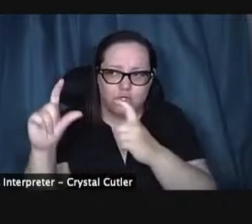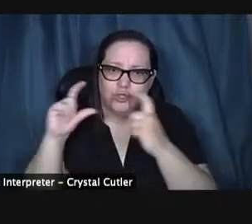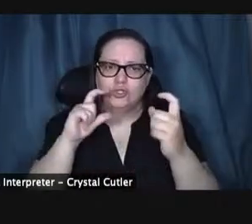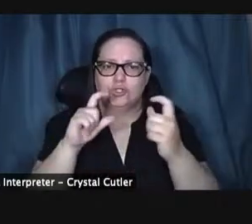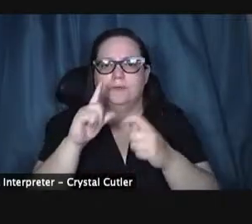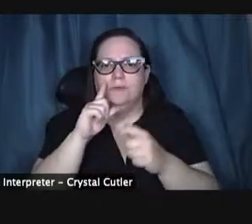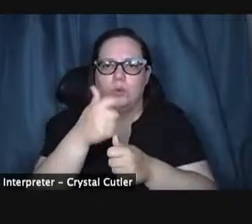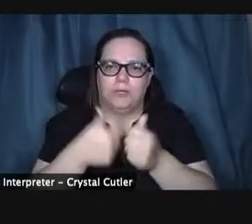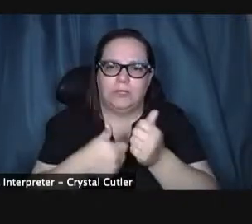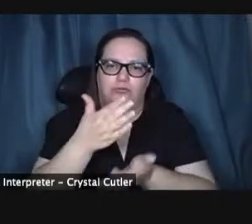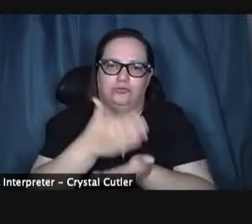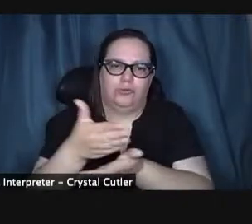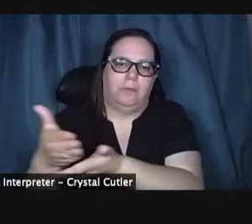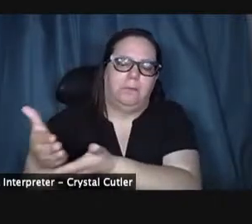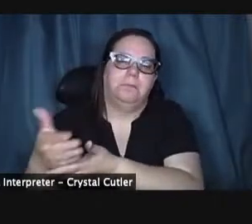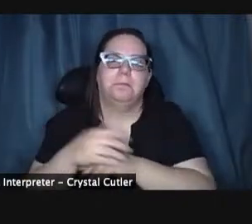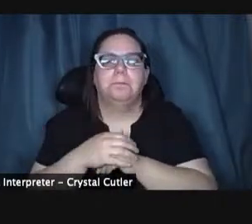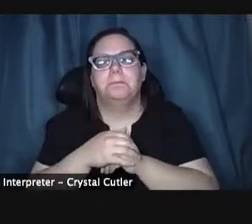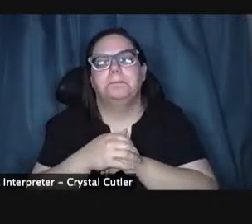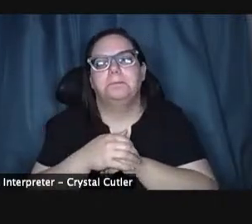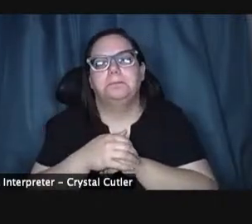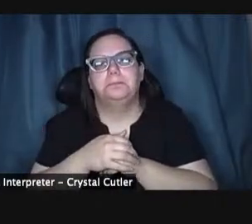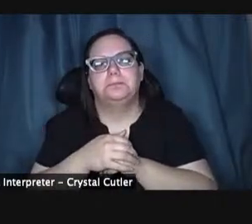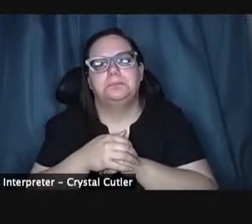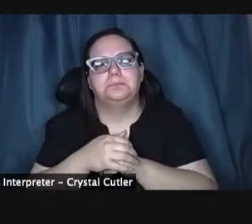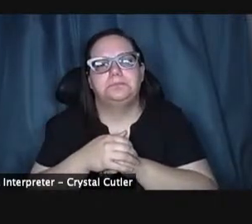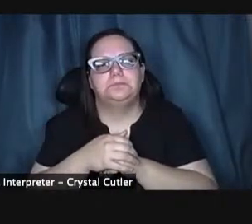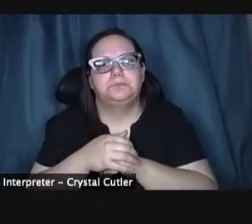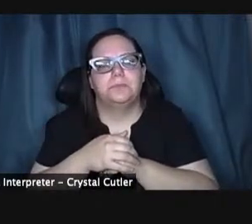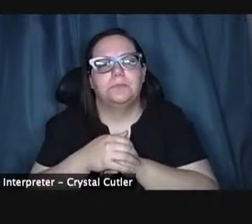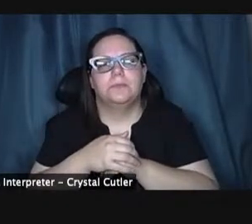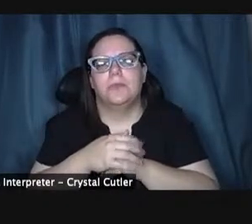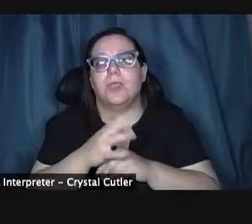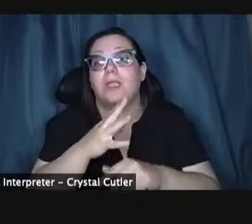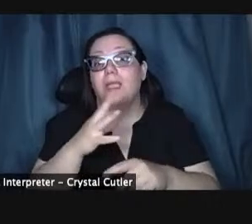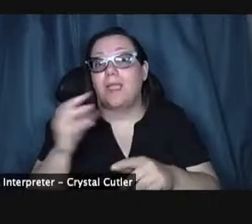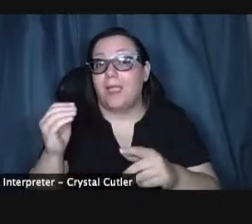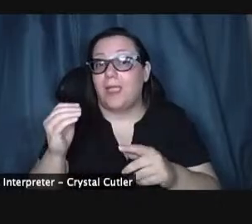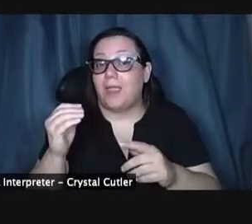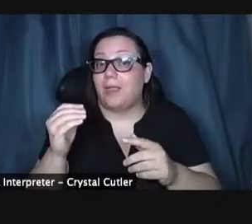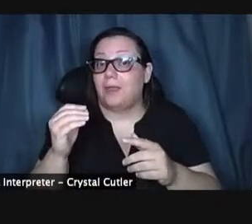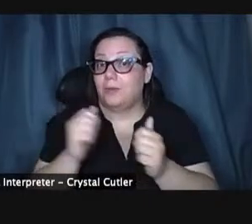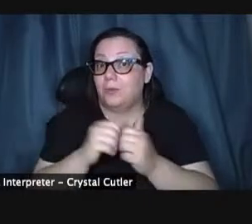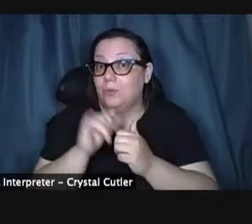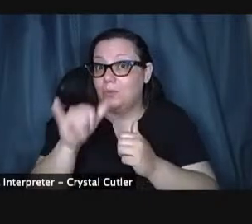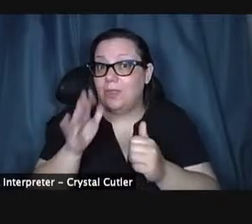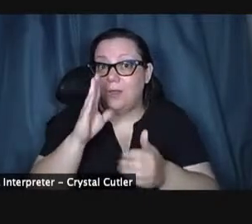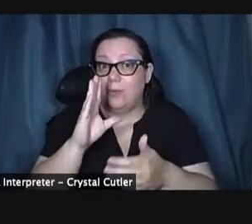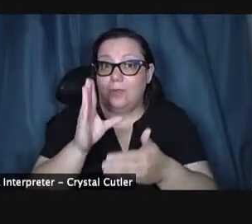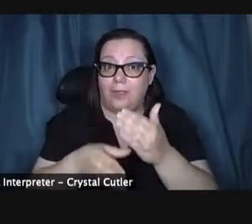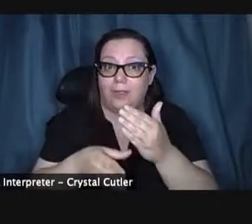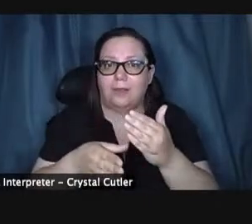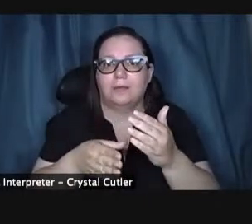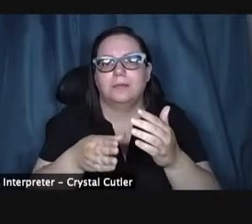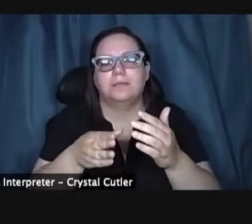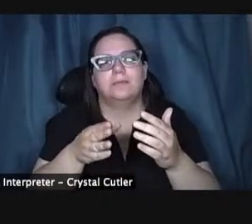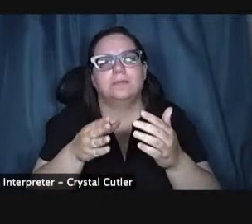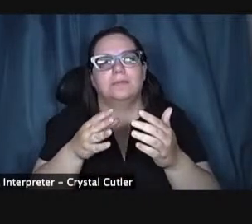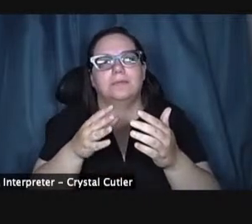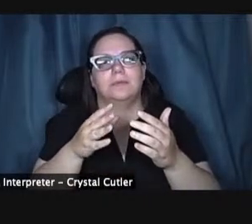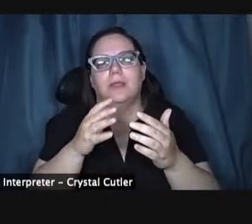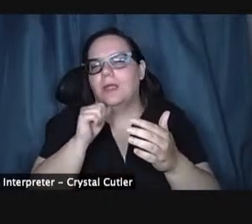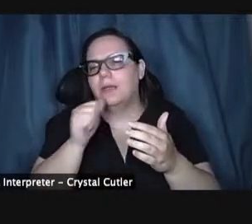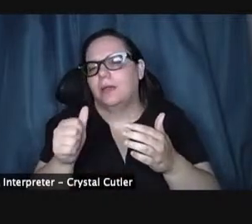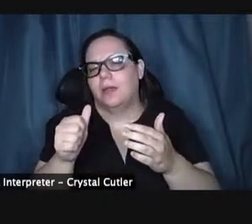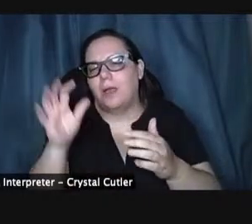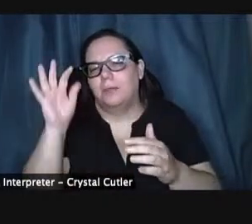across these scales as well. And I will end there. I don't need preaching to the